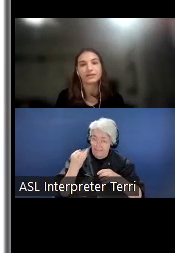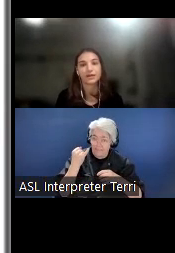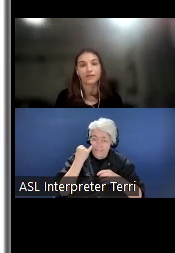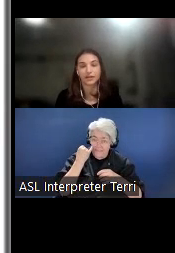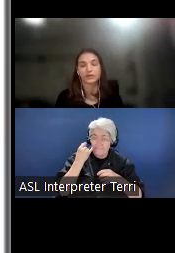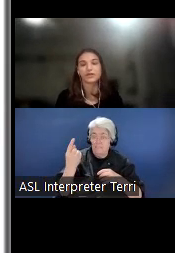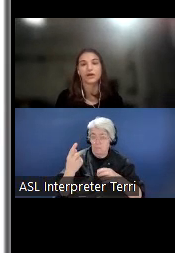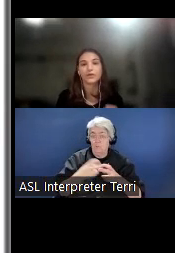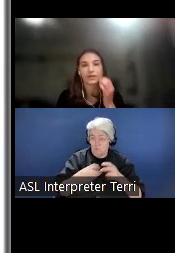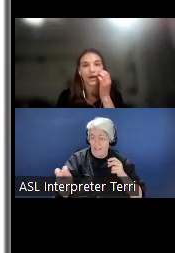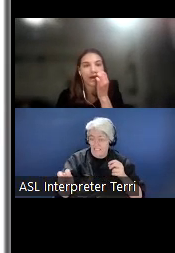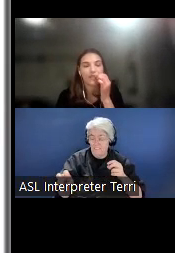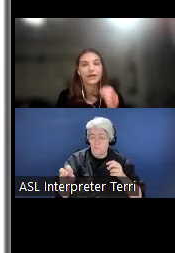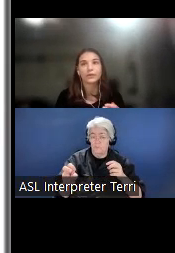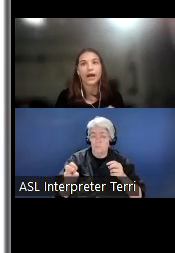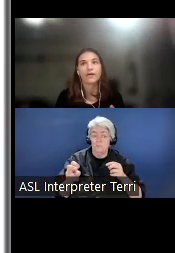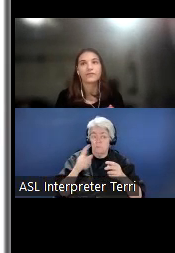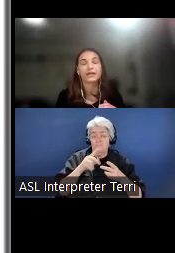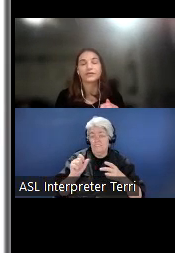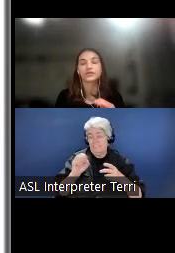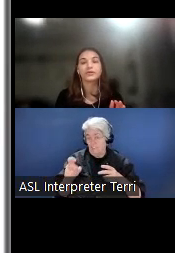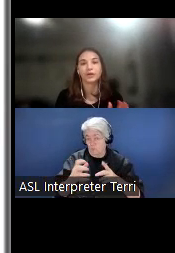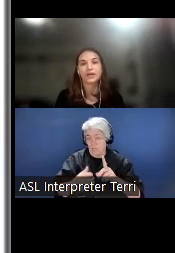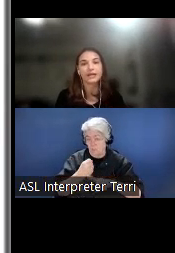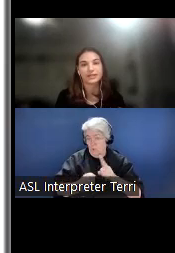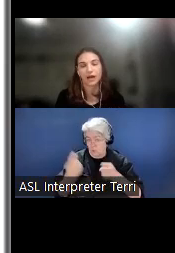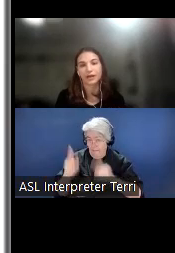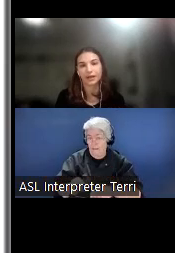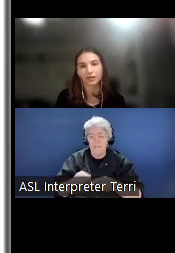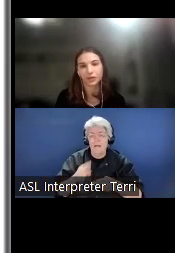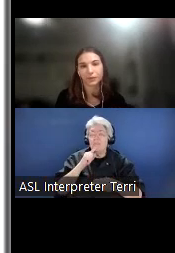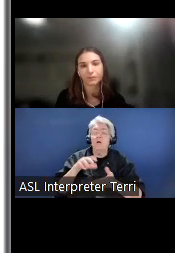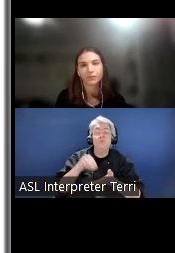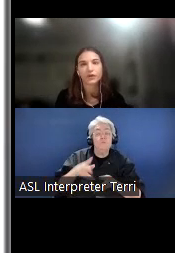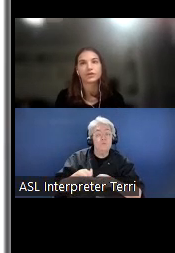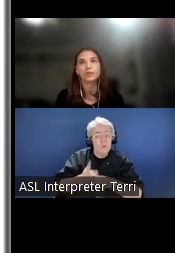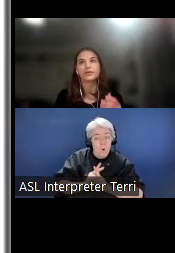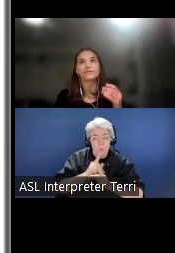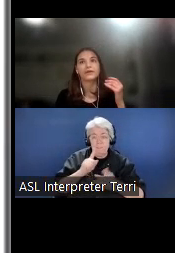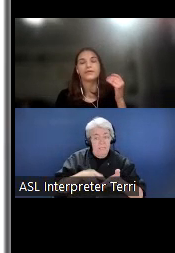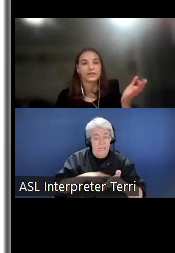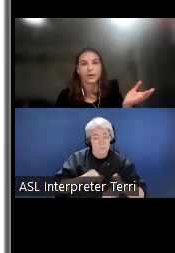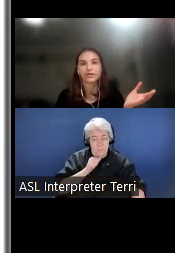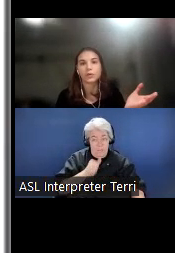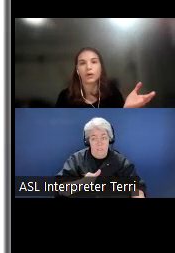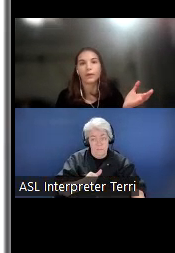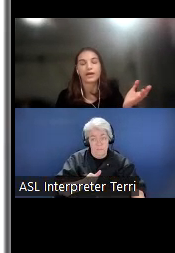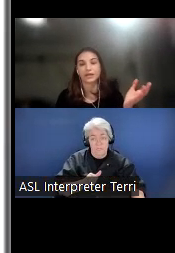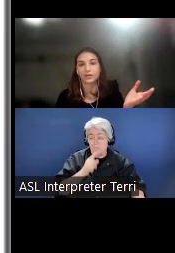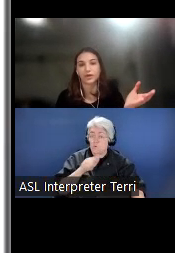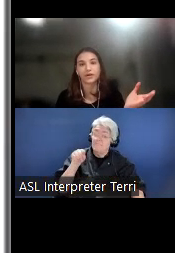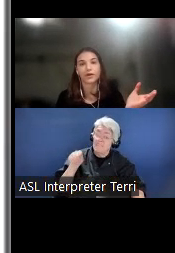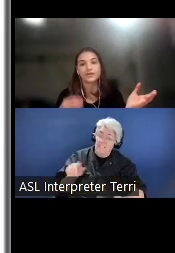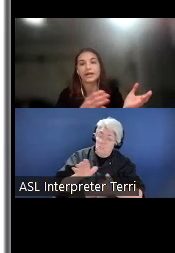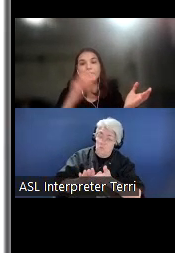school because of a sexual assault, they don't have their student loan debt does not get canceled. So if they're in this one school